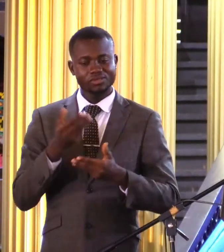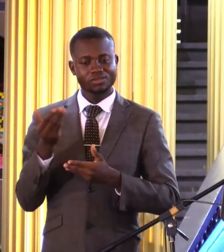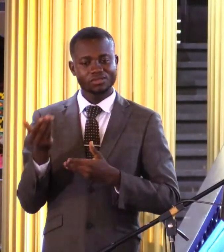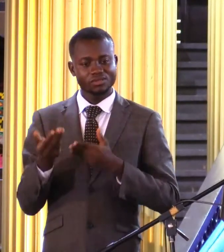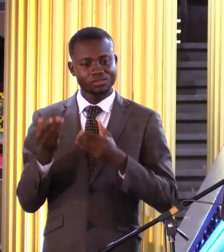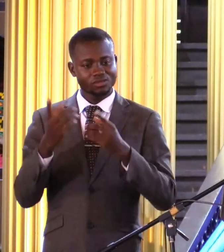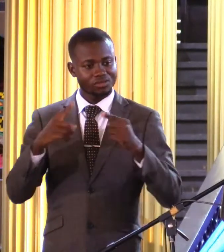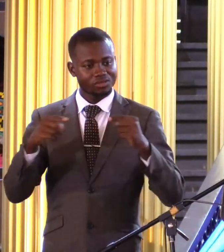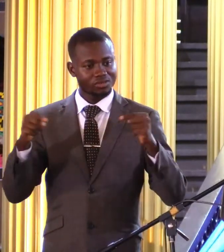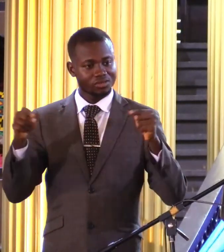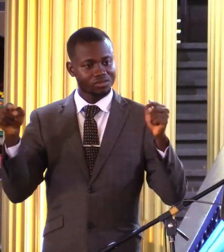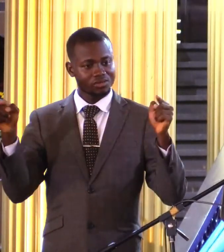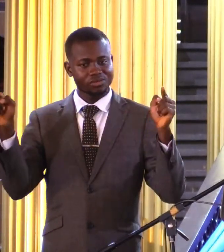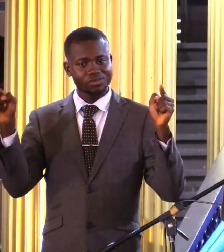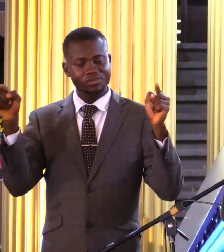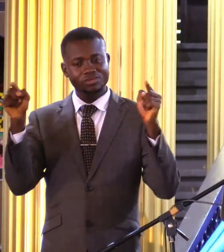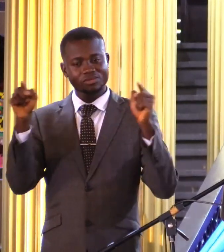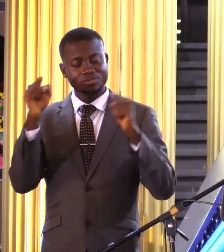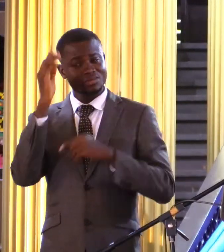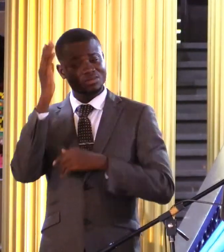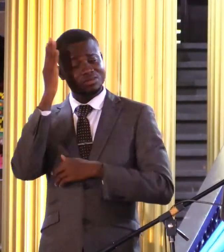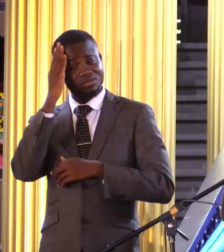yenyina enim